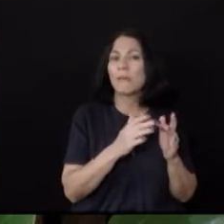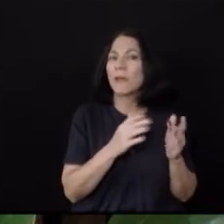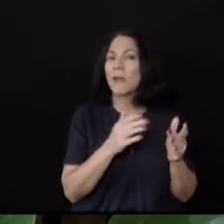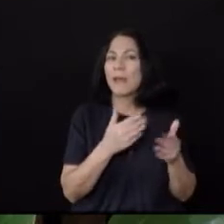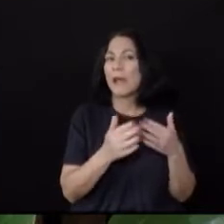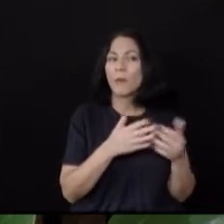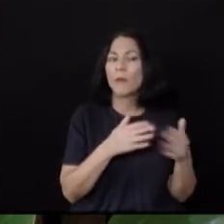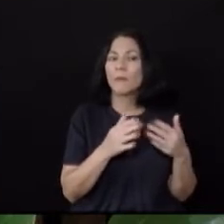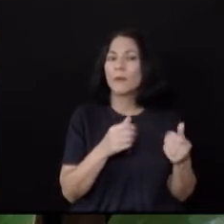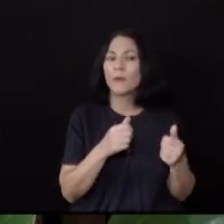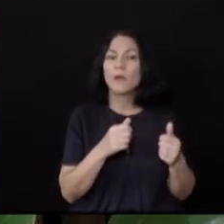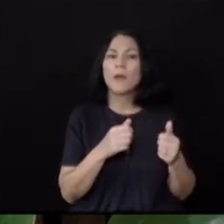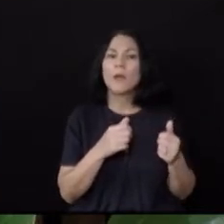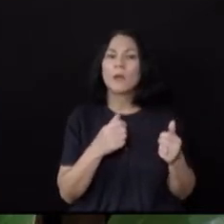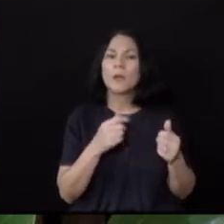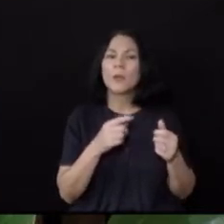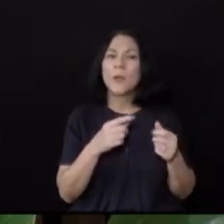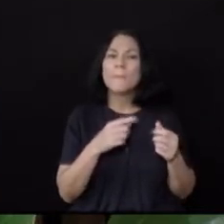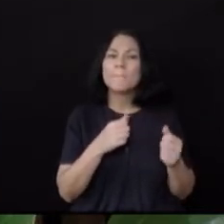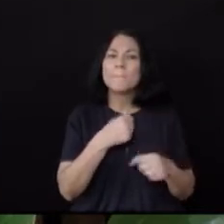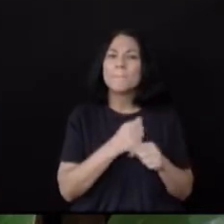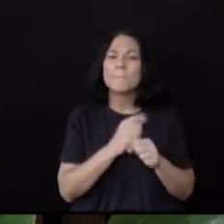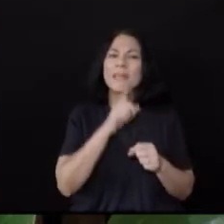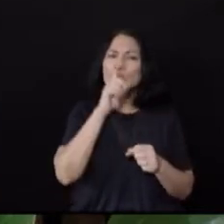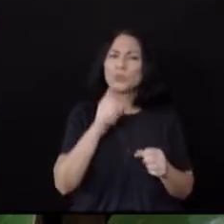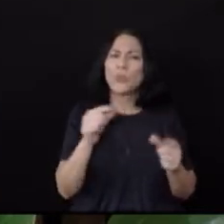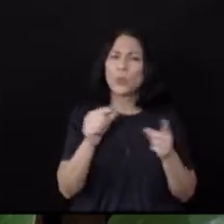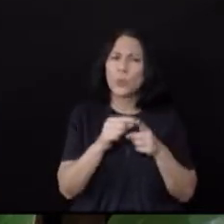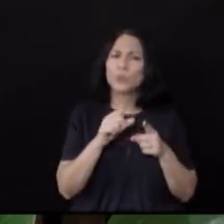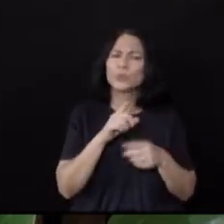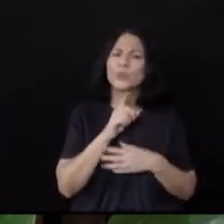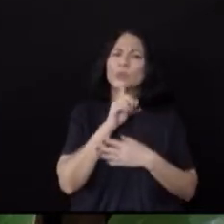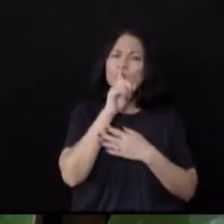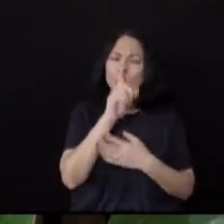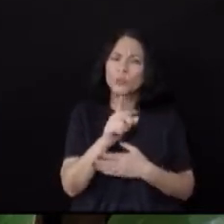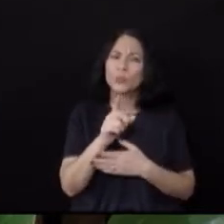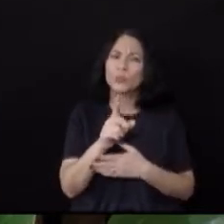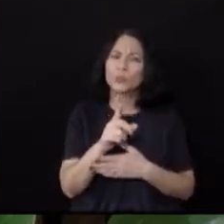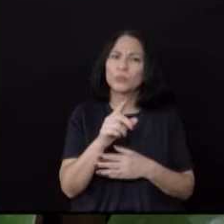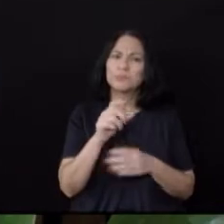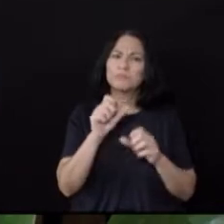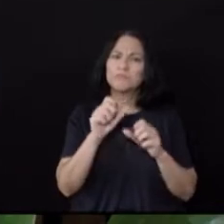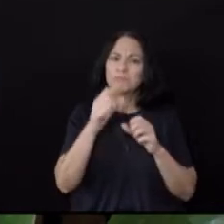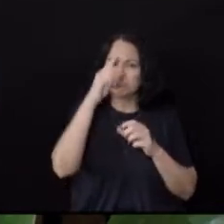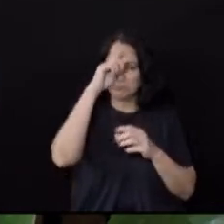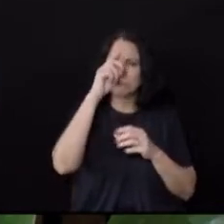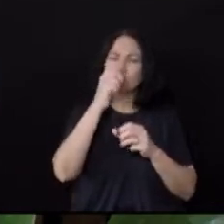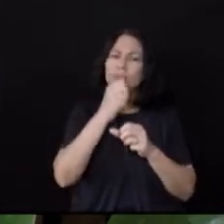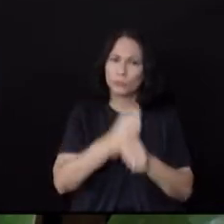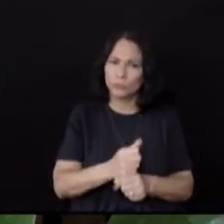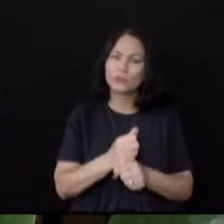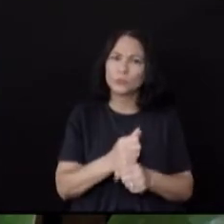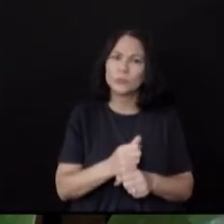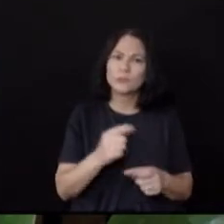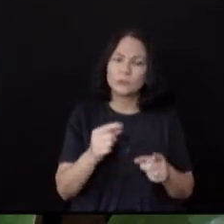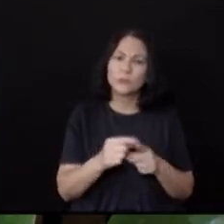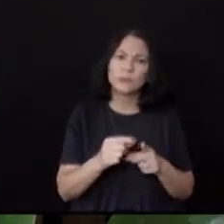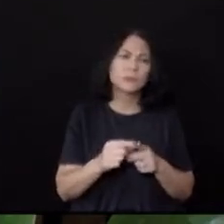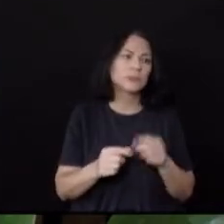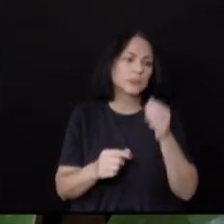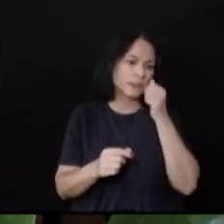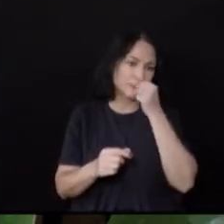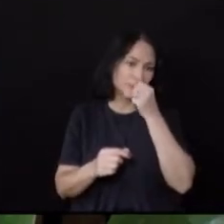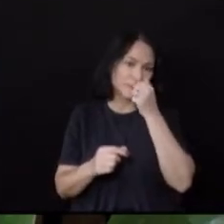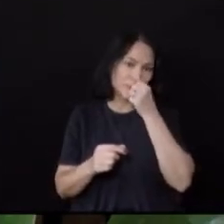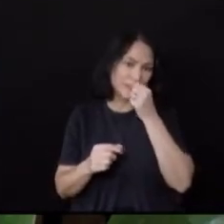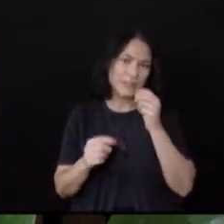trustworthy. We follow in the footsteps of our master. Remember what Peter said, quoting Isaiah 53, applying it to Jesus. He said,